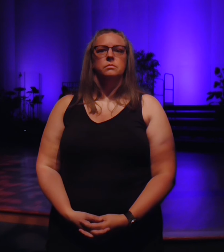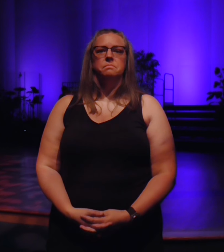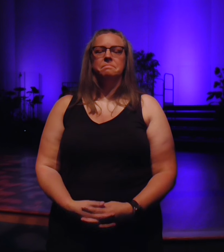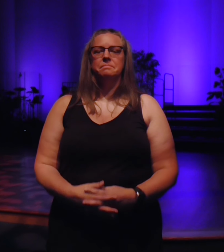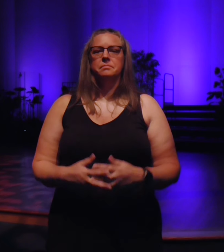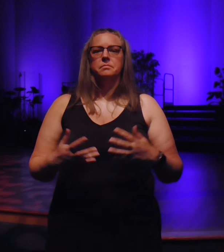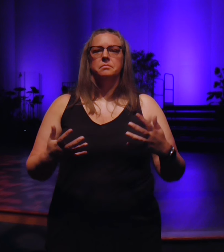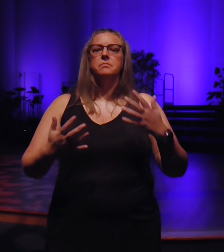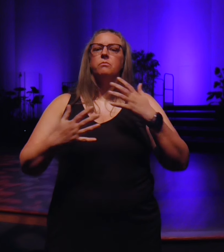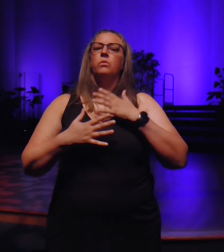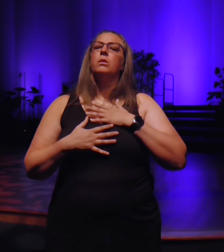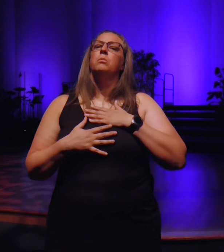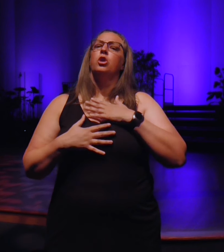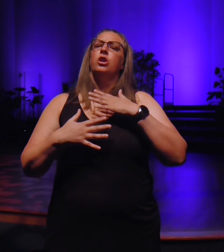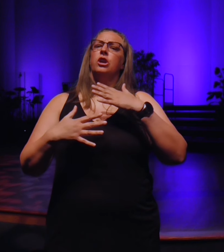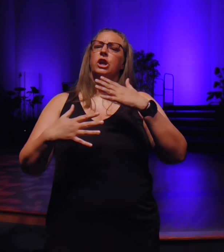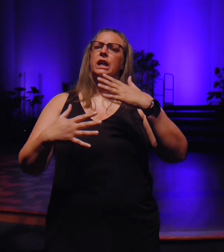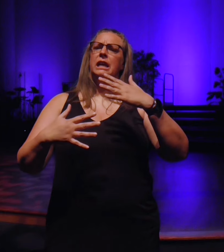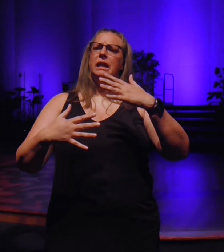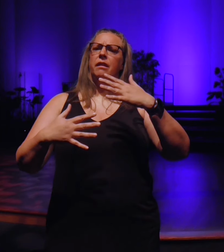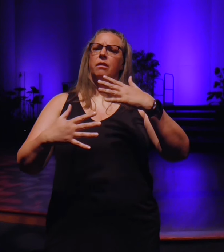Breathe in deeply.